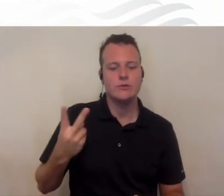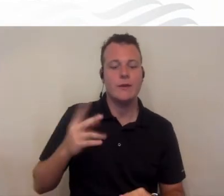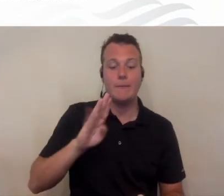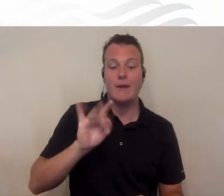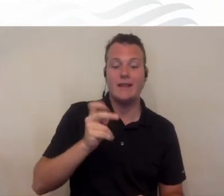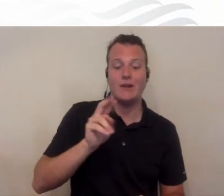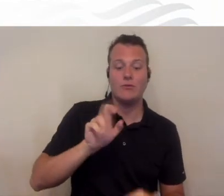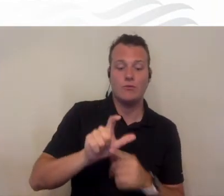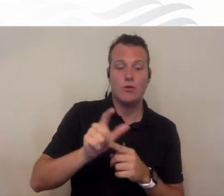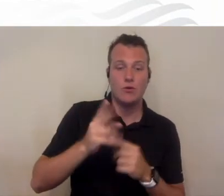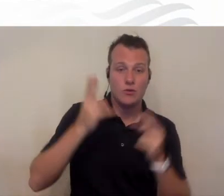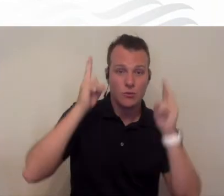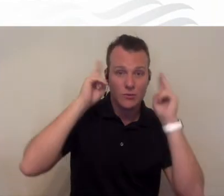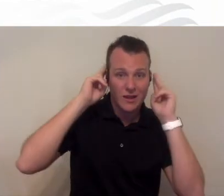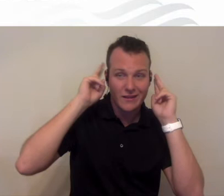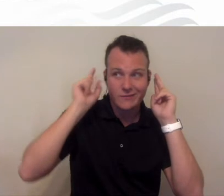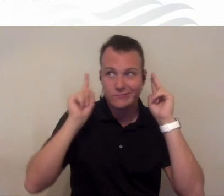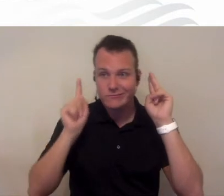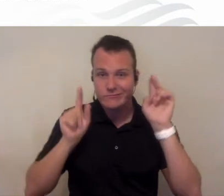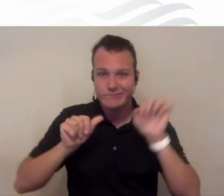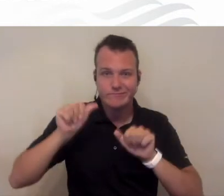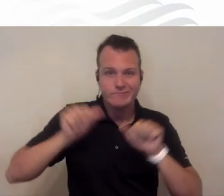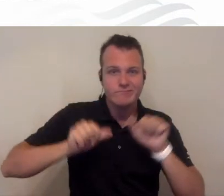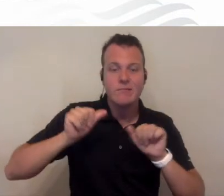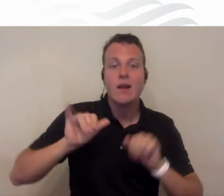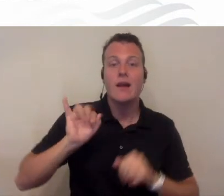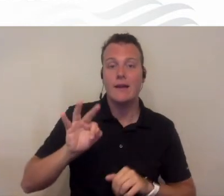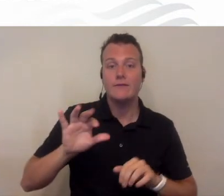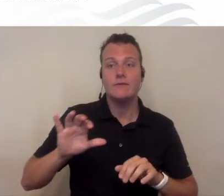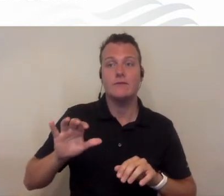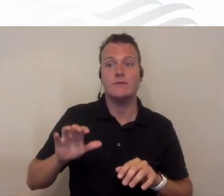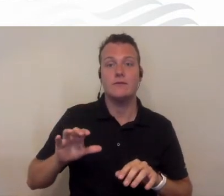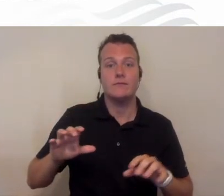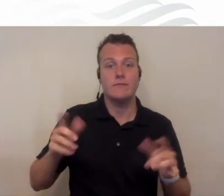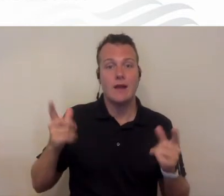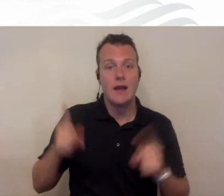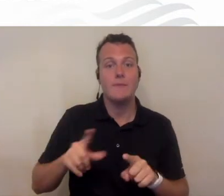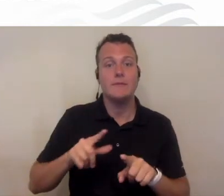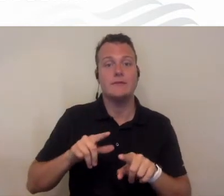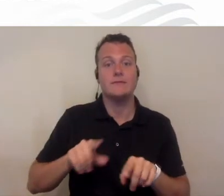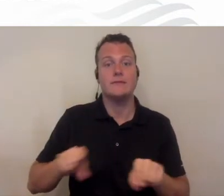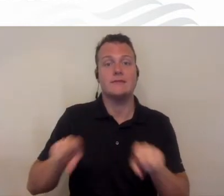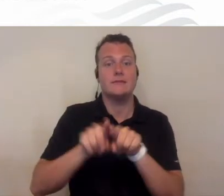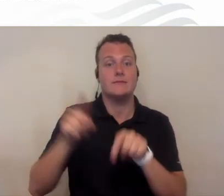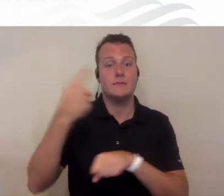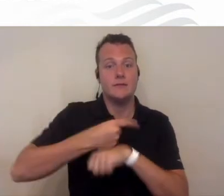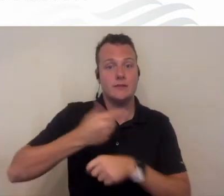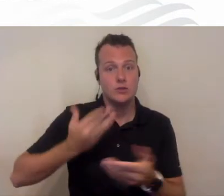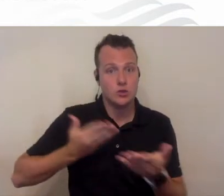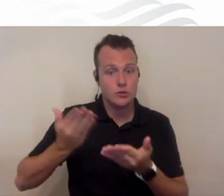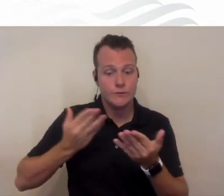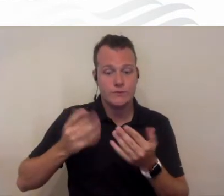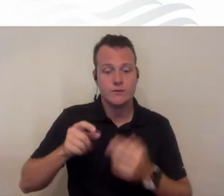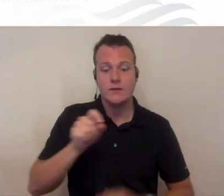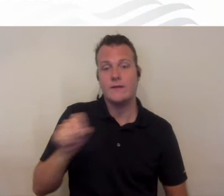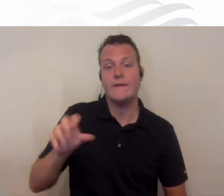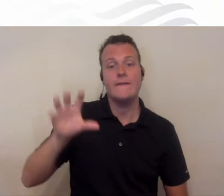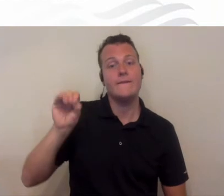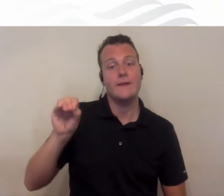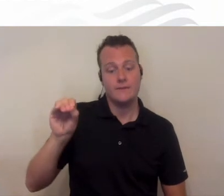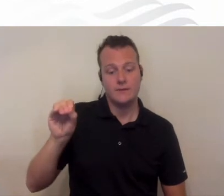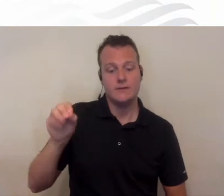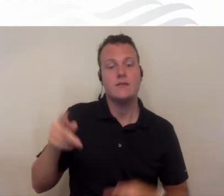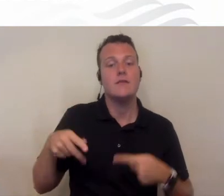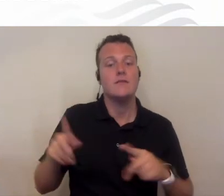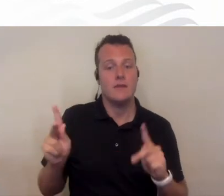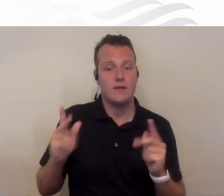implants. If they are done on the same date of service, the 50 allows reporting of a bilateral